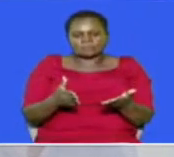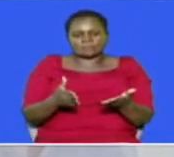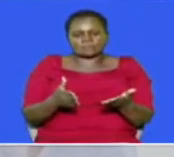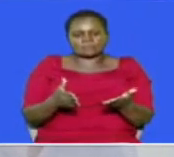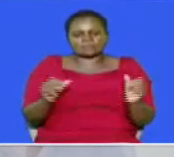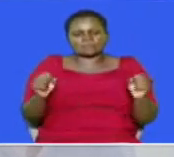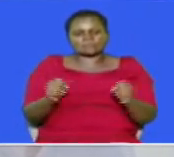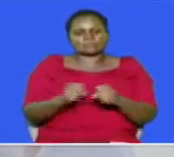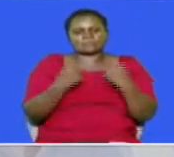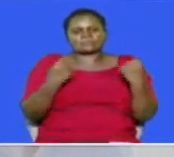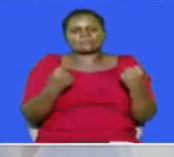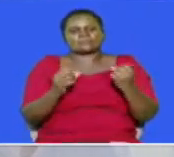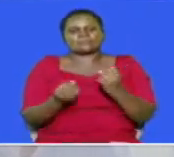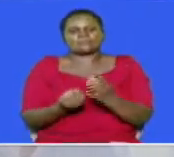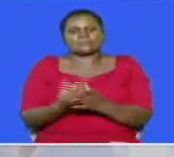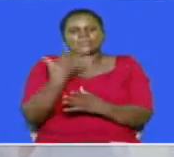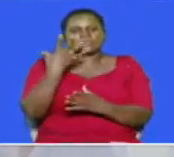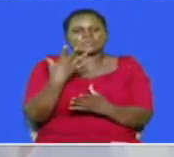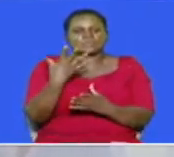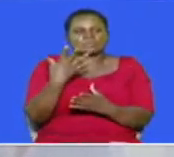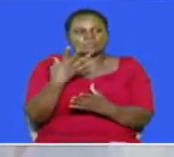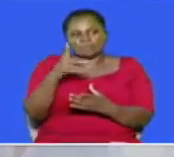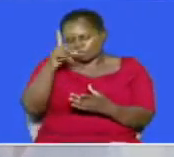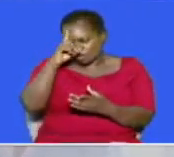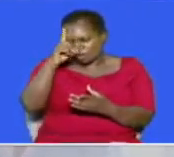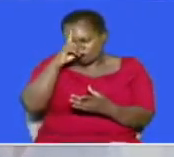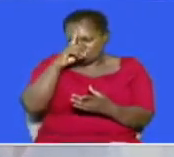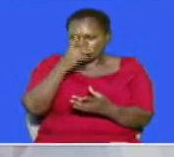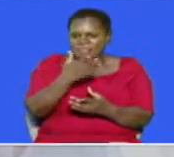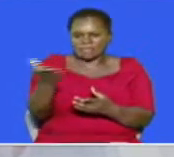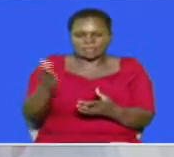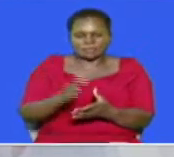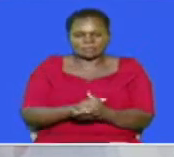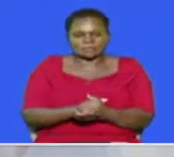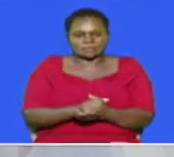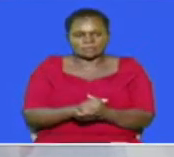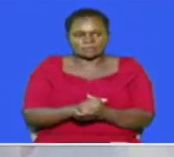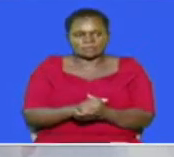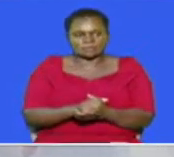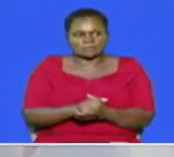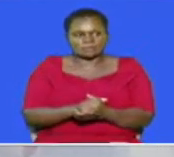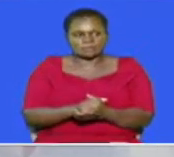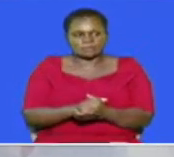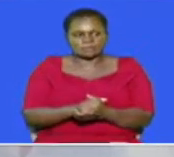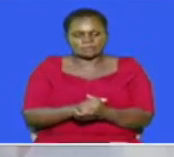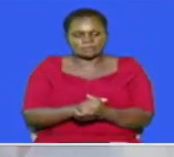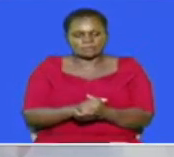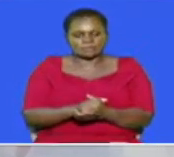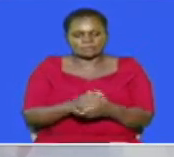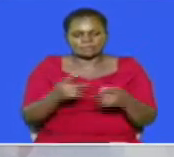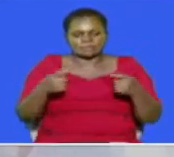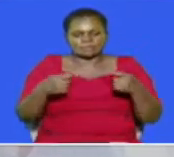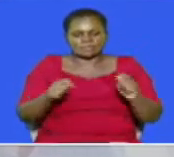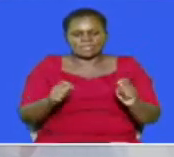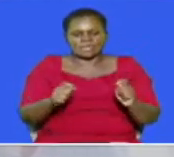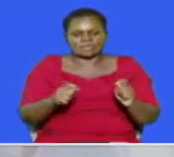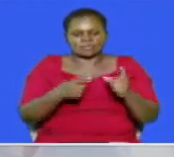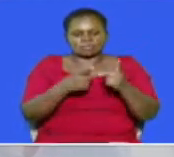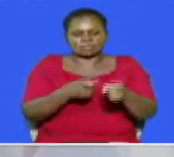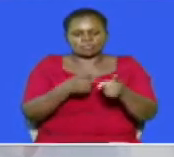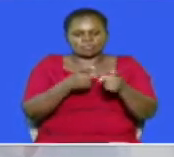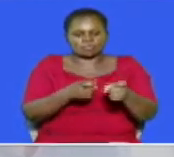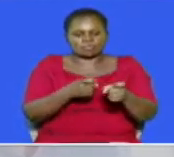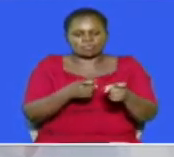incident to create insinuations and perceptions with a view of trying to cast people in bad